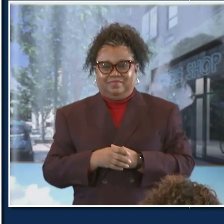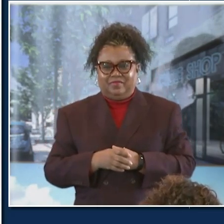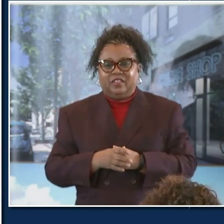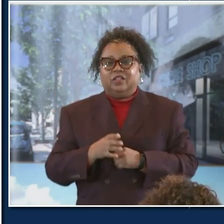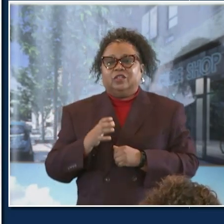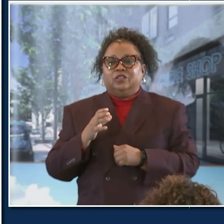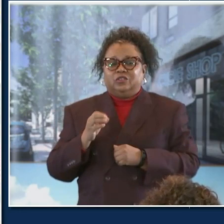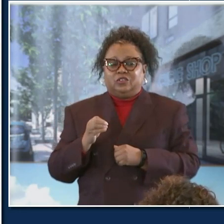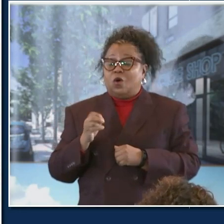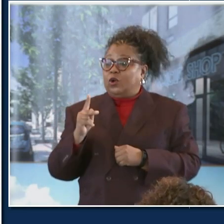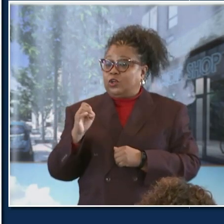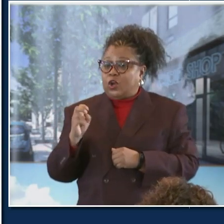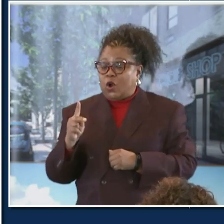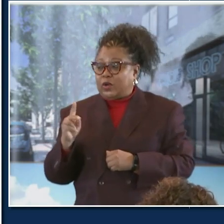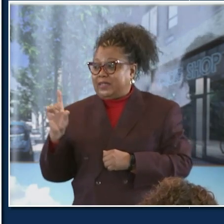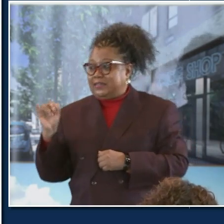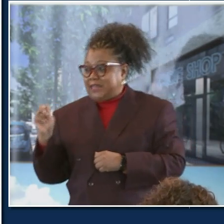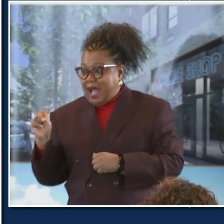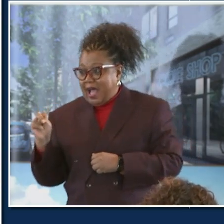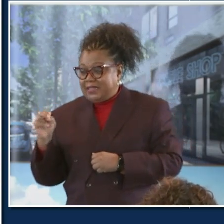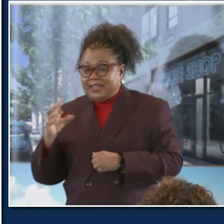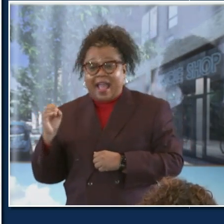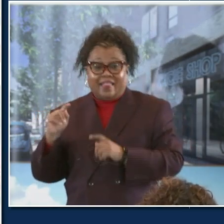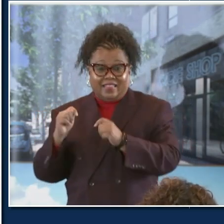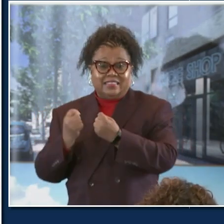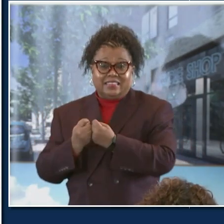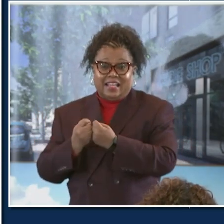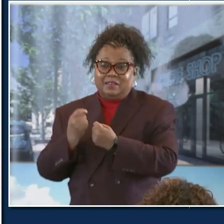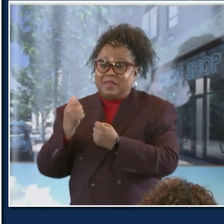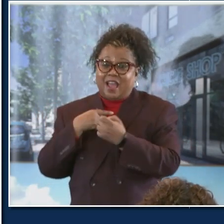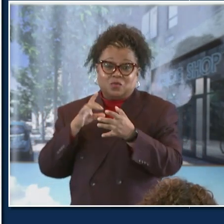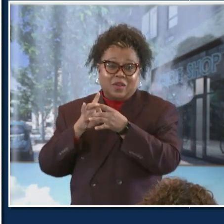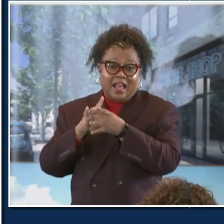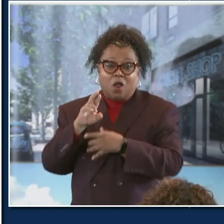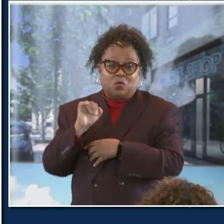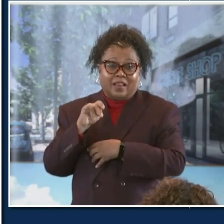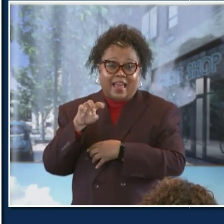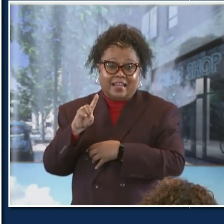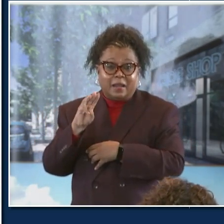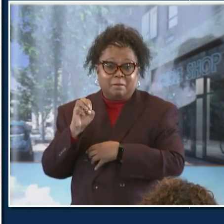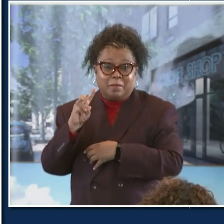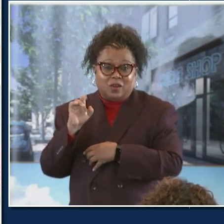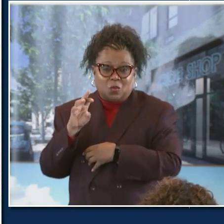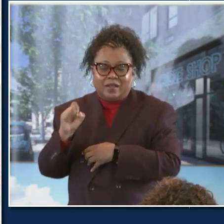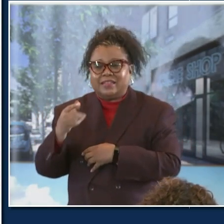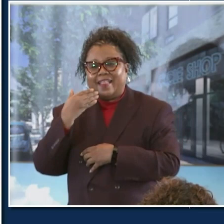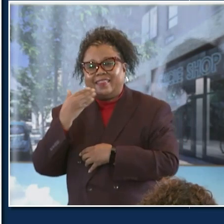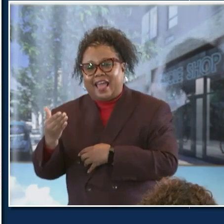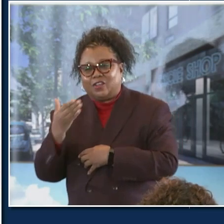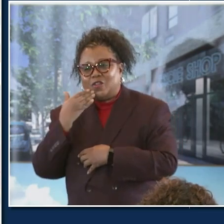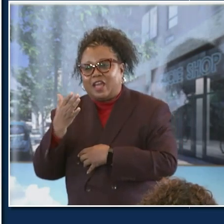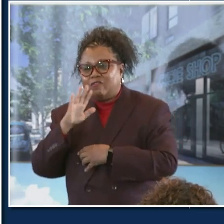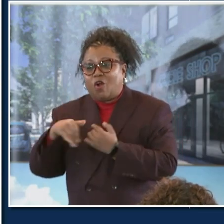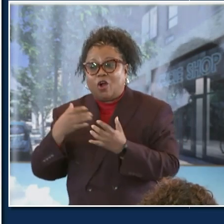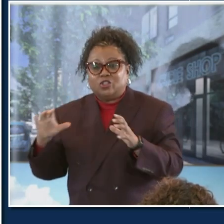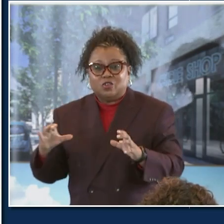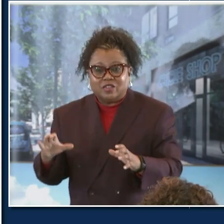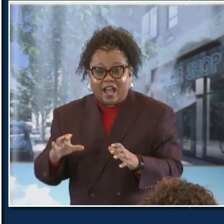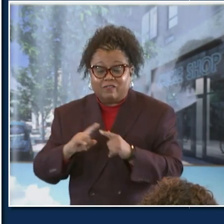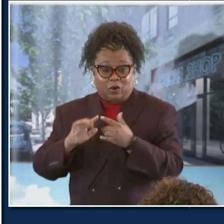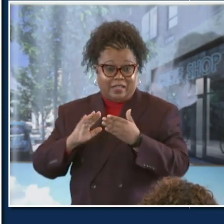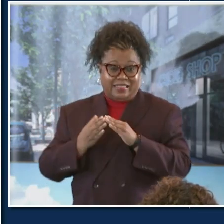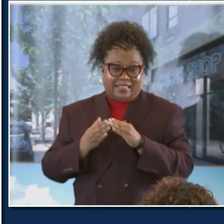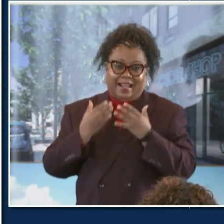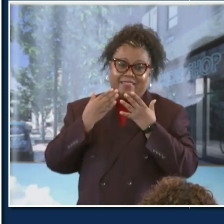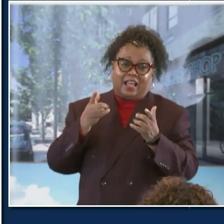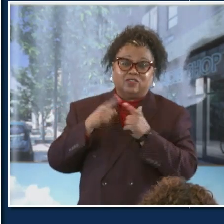So, Kurt, Don, and the team at Related Midwest, I just want to say thank you. Thank you for all you've done for our city. Thank